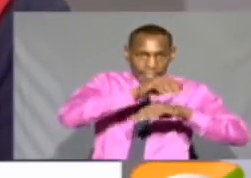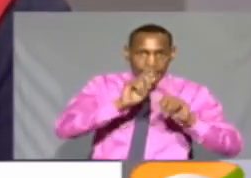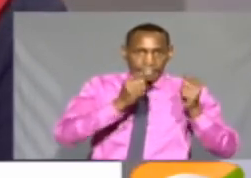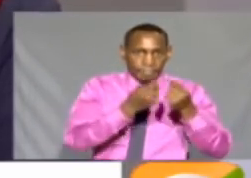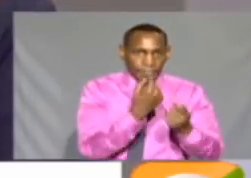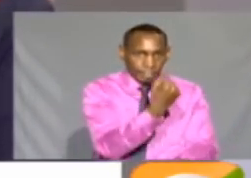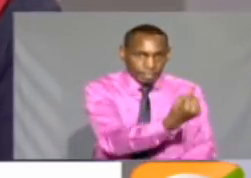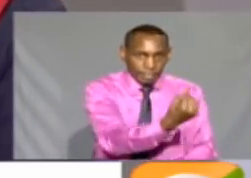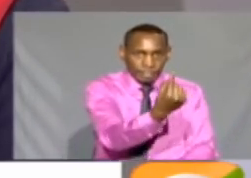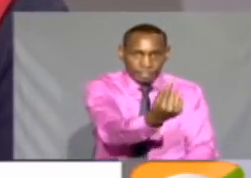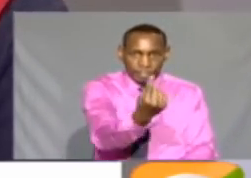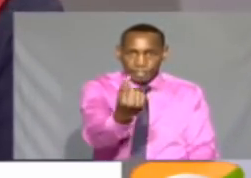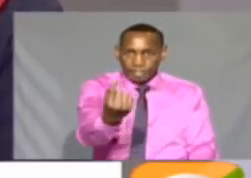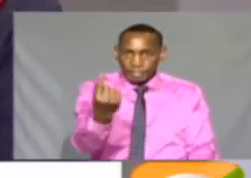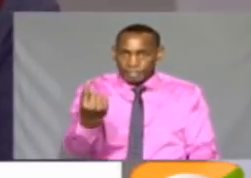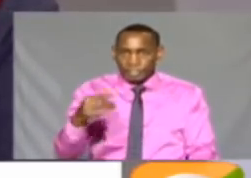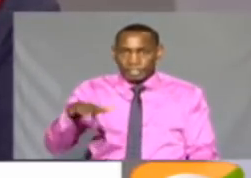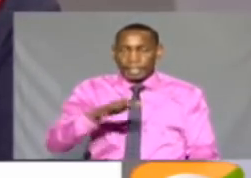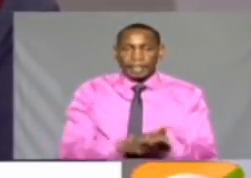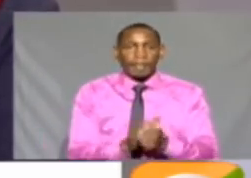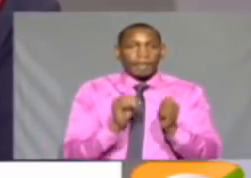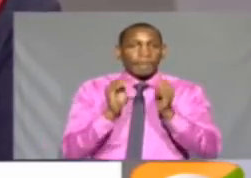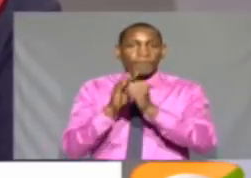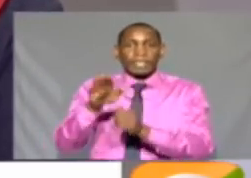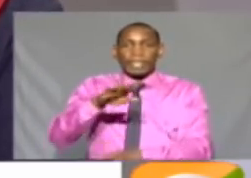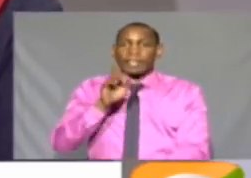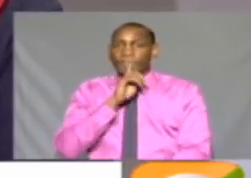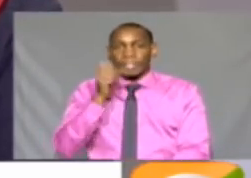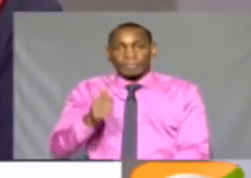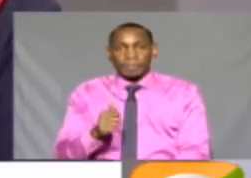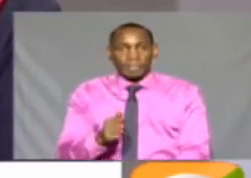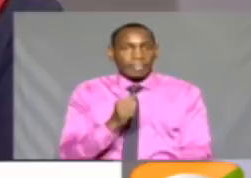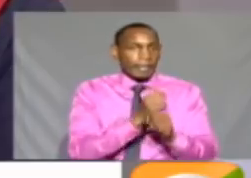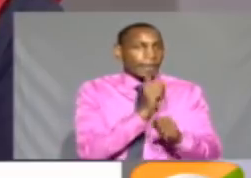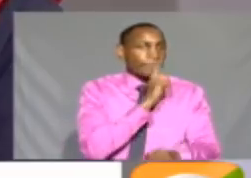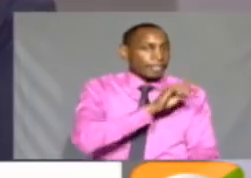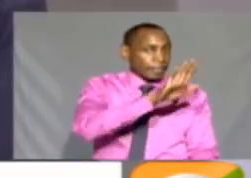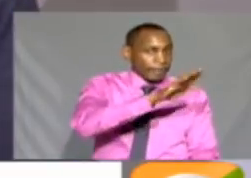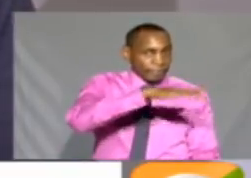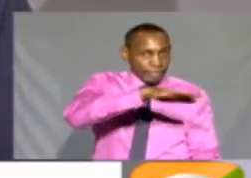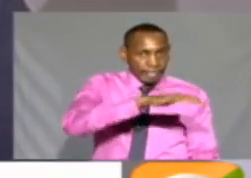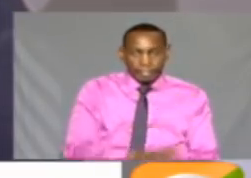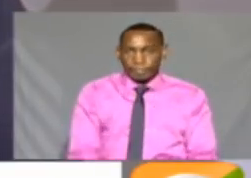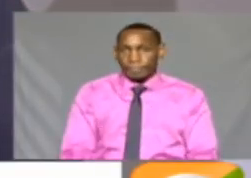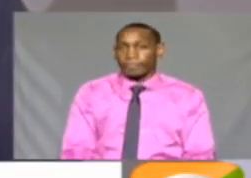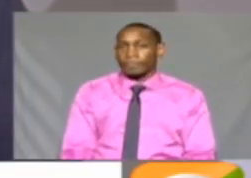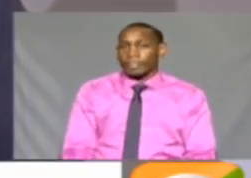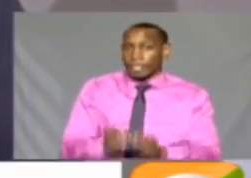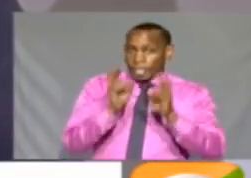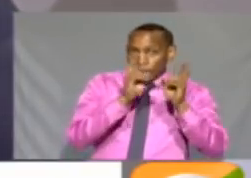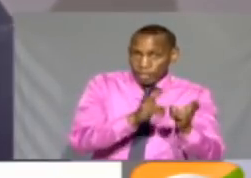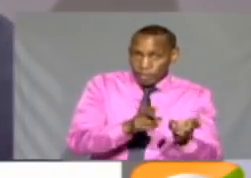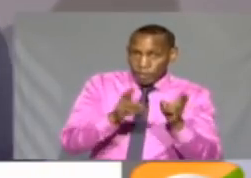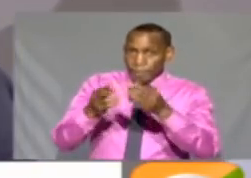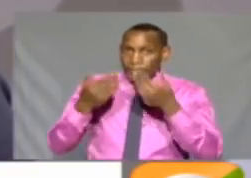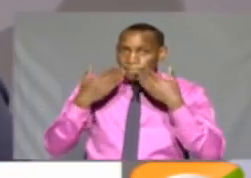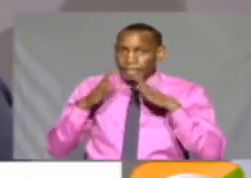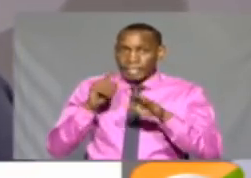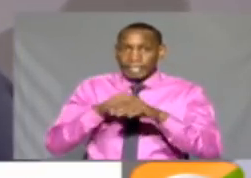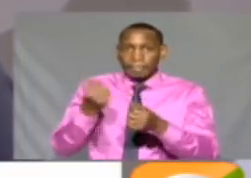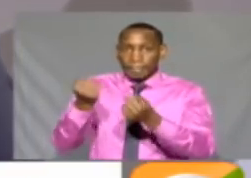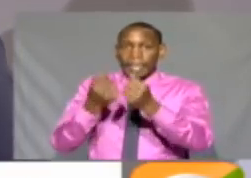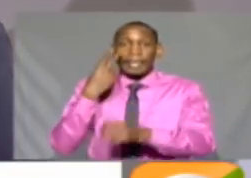every position. I don't think they've even done all the 14 as they've of today. They've done, I think, five. Five, yes. And usually this stage ends when the car is